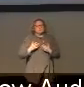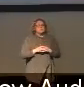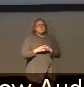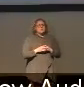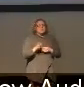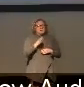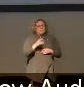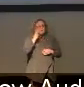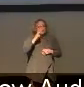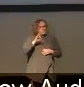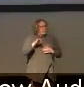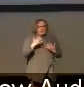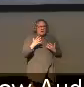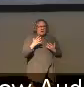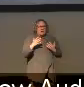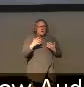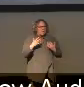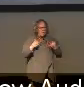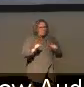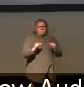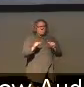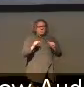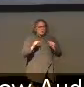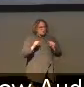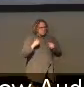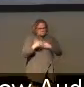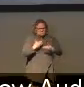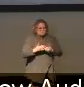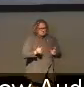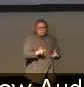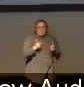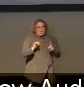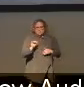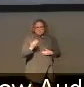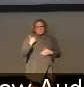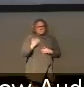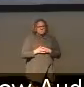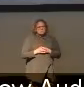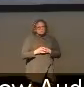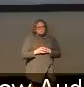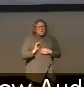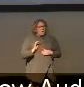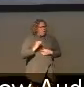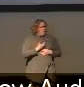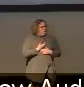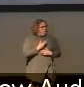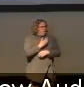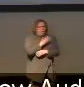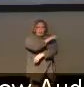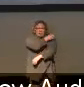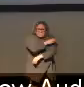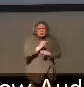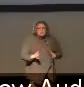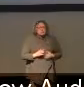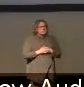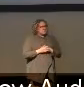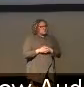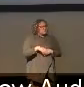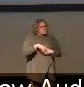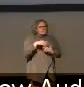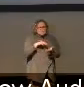activated the RICU. Our leaders came together, our clinicians came together, and our front lines came